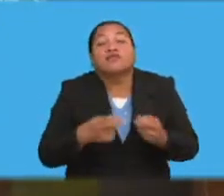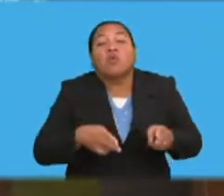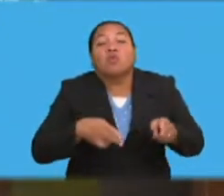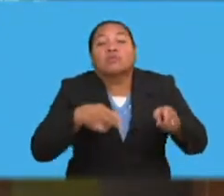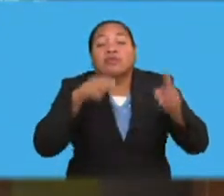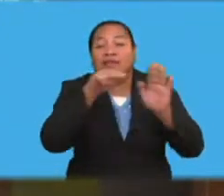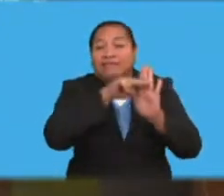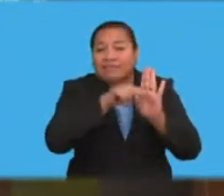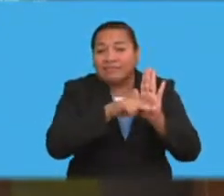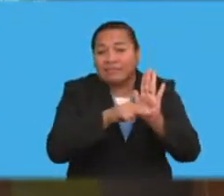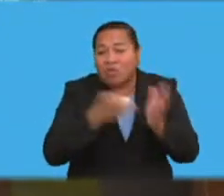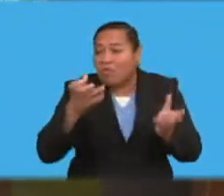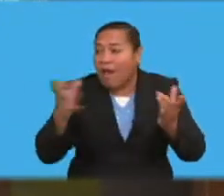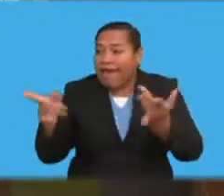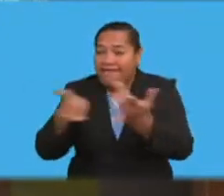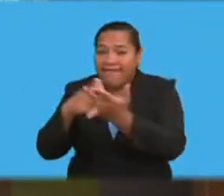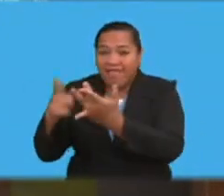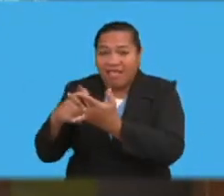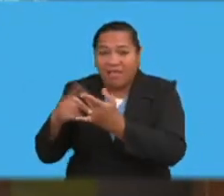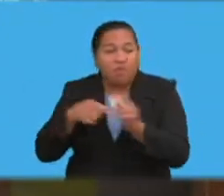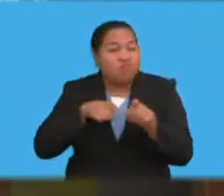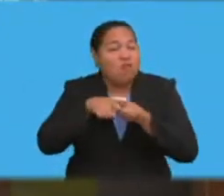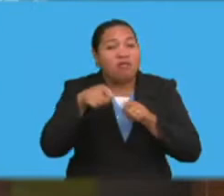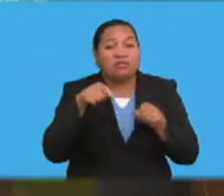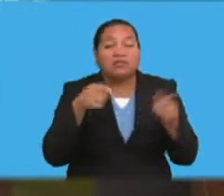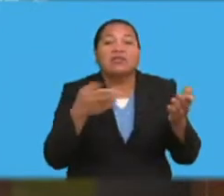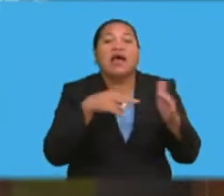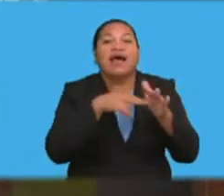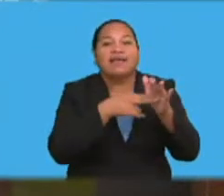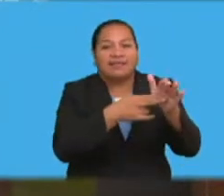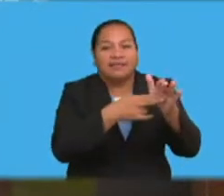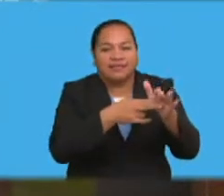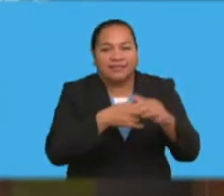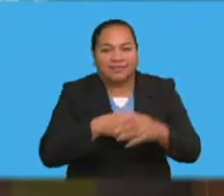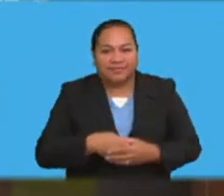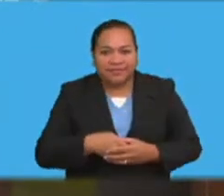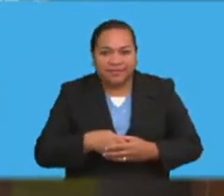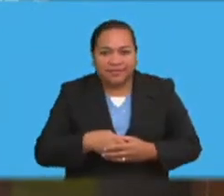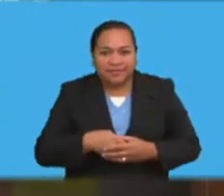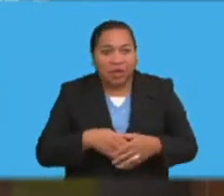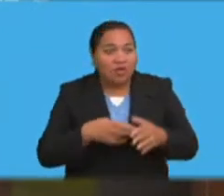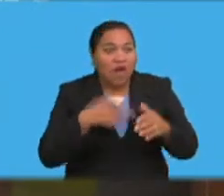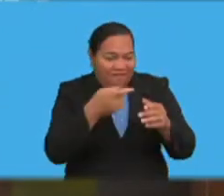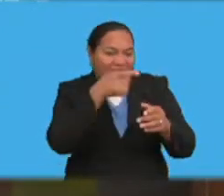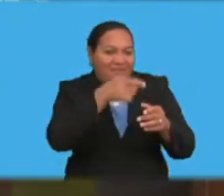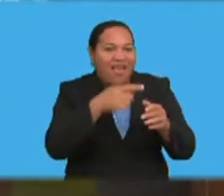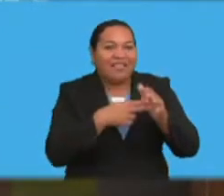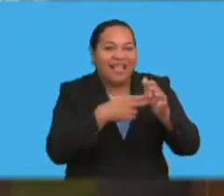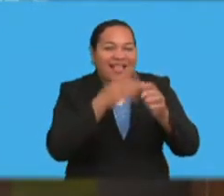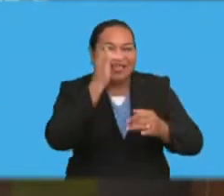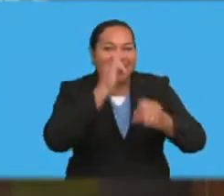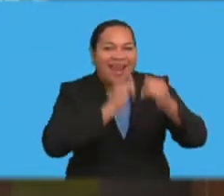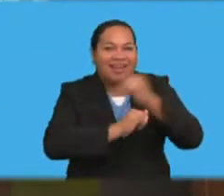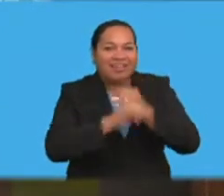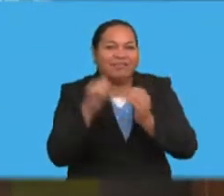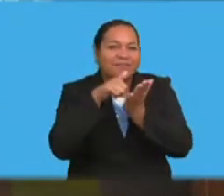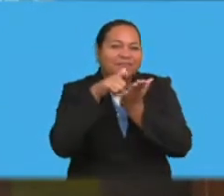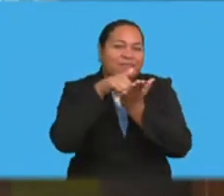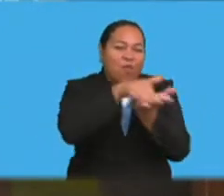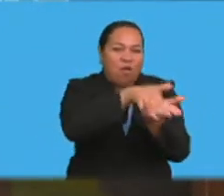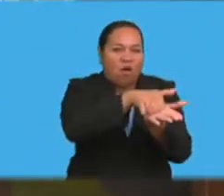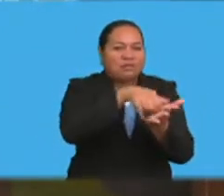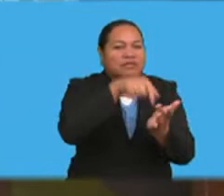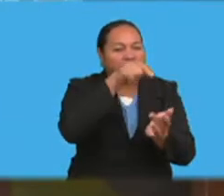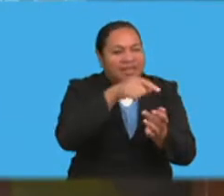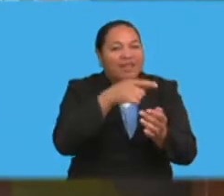than any other part of Fiji. In addition, the presence of Nadi International Airport within town's boundary makes it a